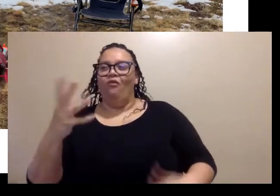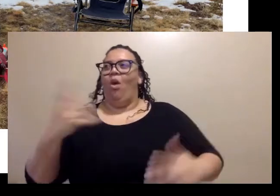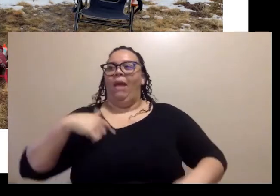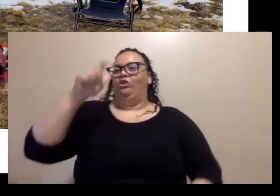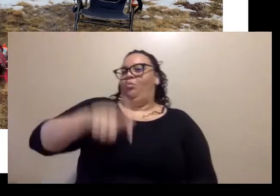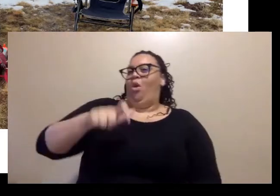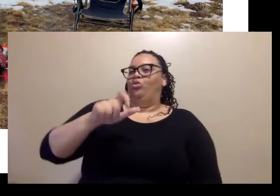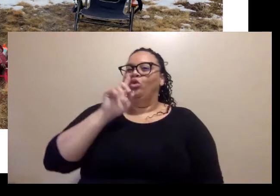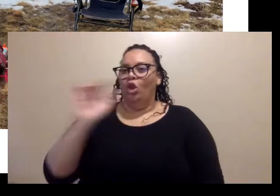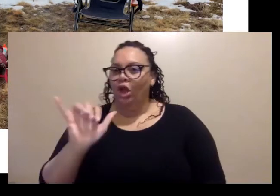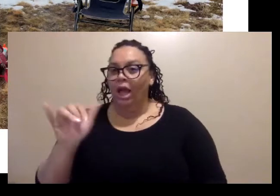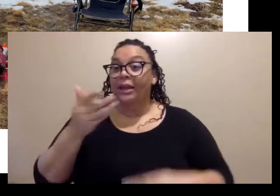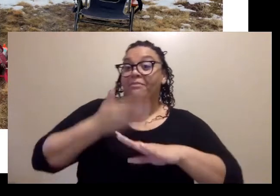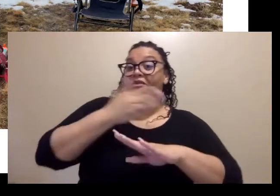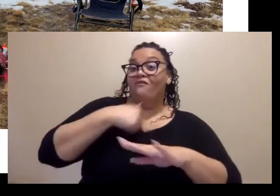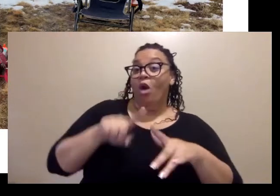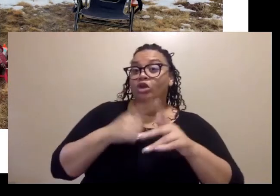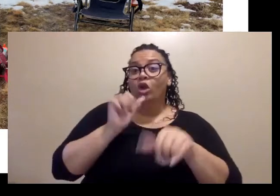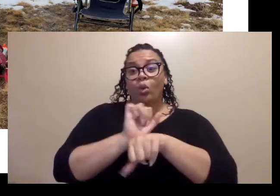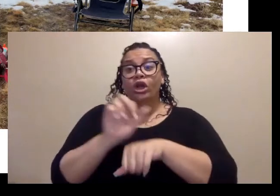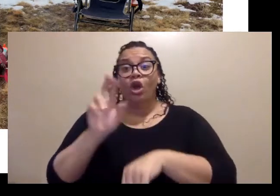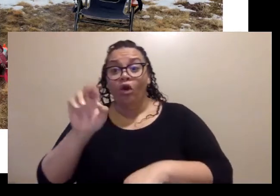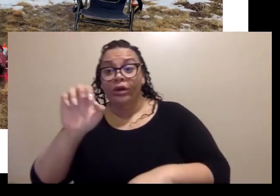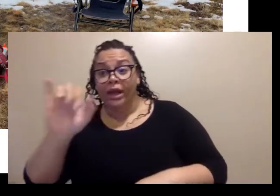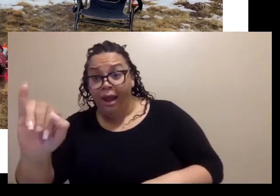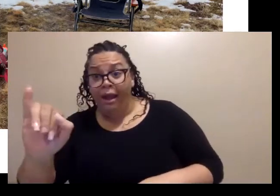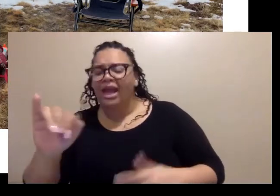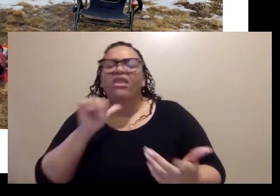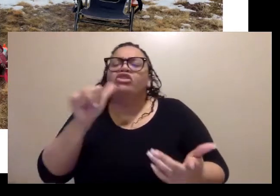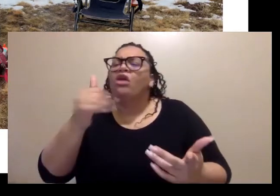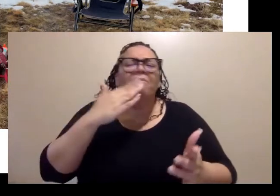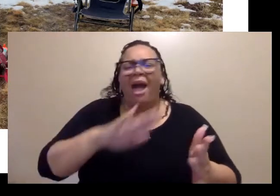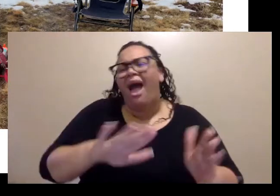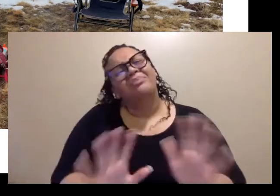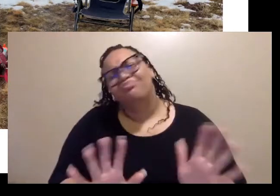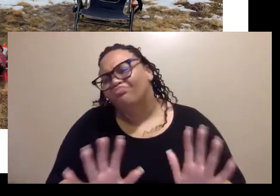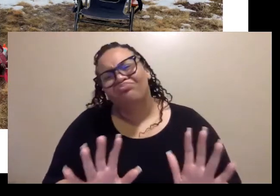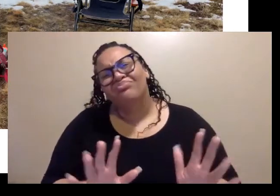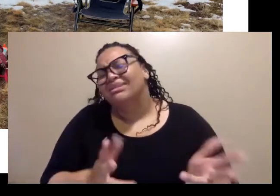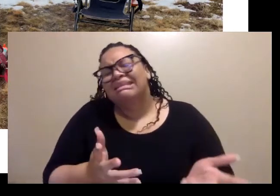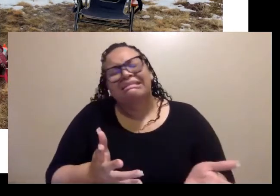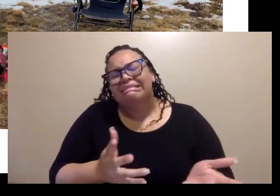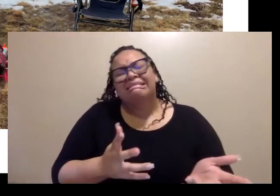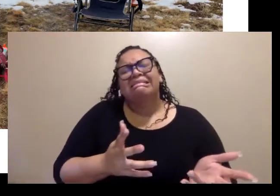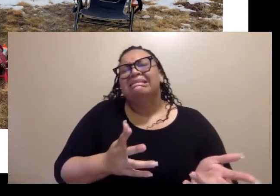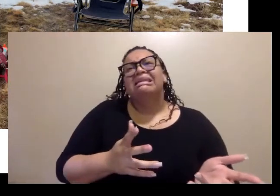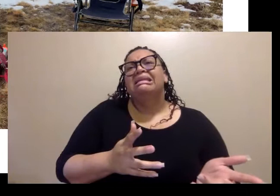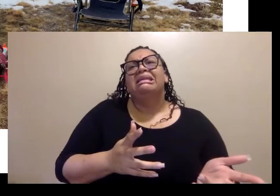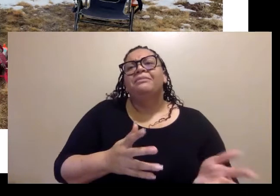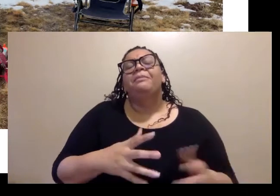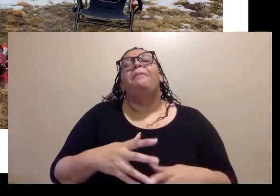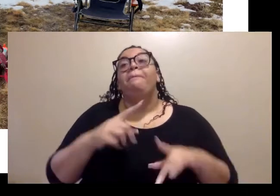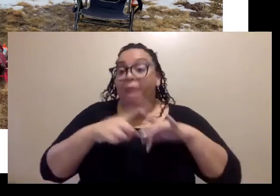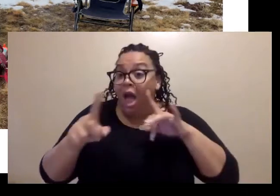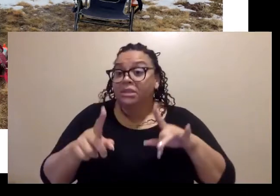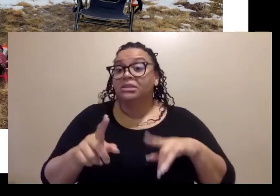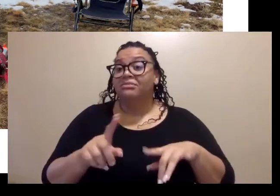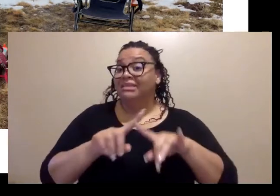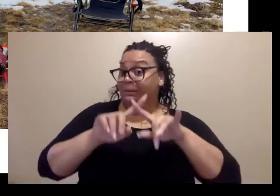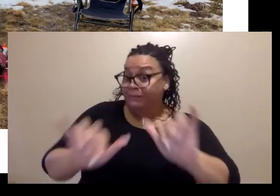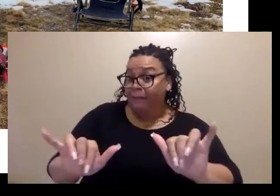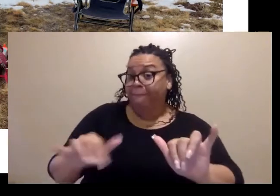at REI and doing all this stuff. And that's not necessarily bad. I don't want to say that that's bad necessarily. And at the same time,